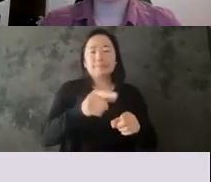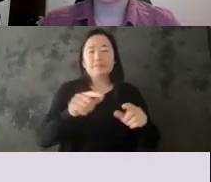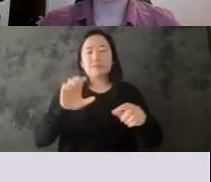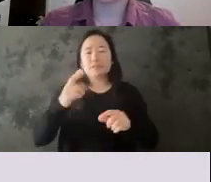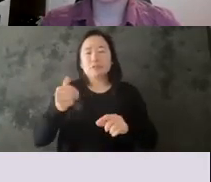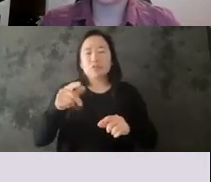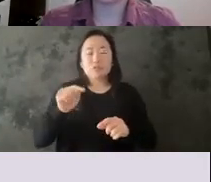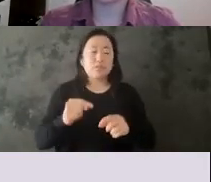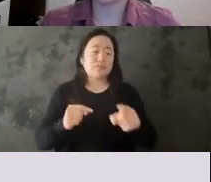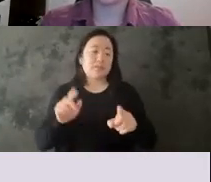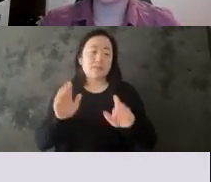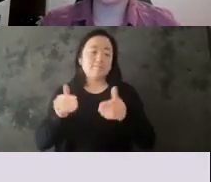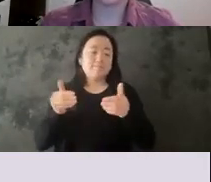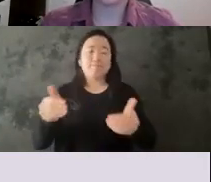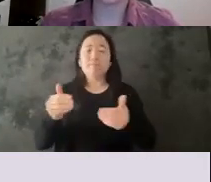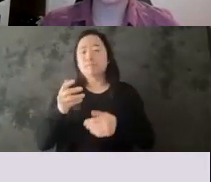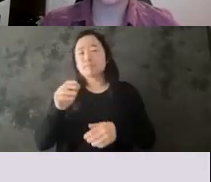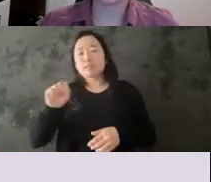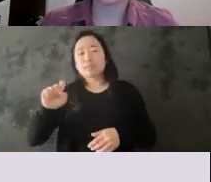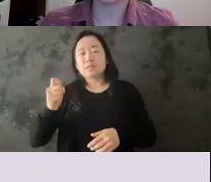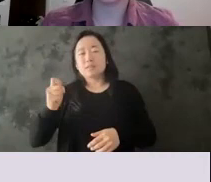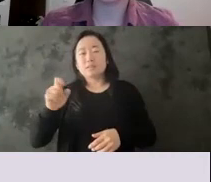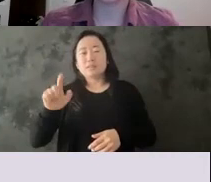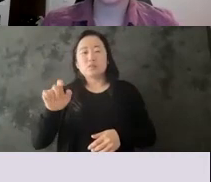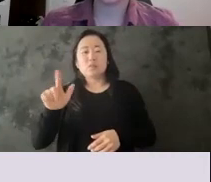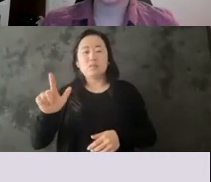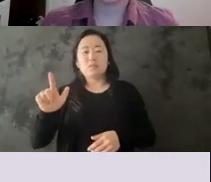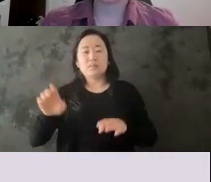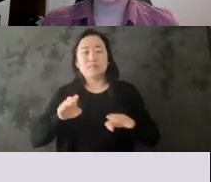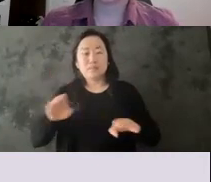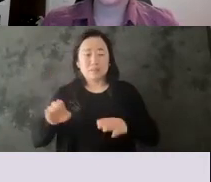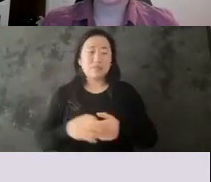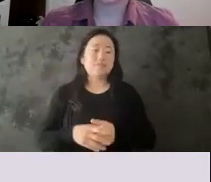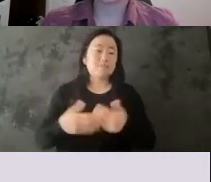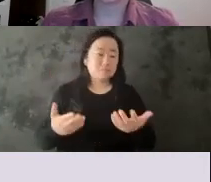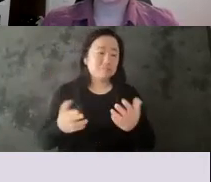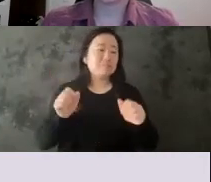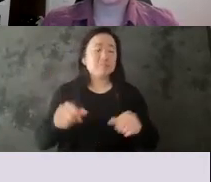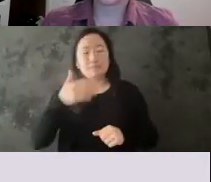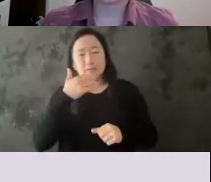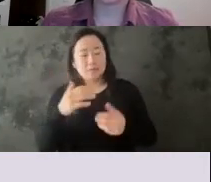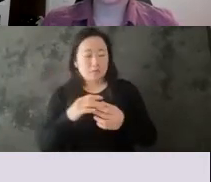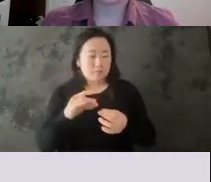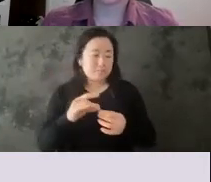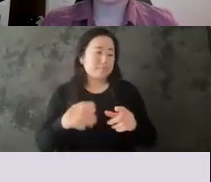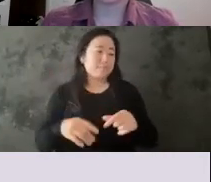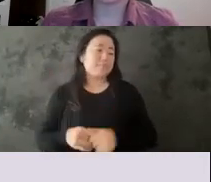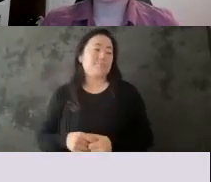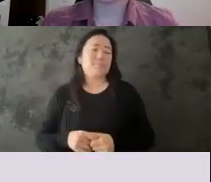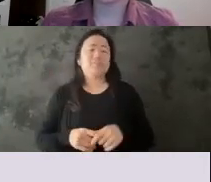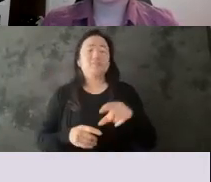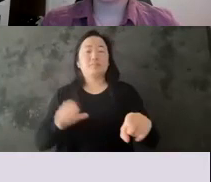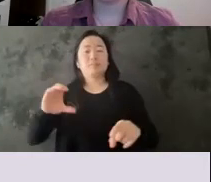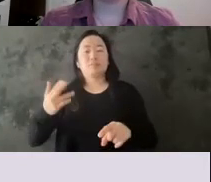risky. That can be another behavioral response. Thanks for sharing that. So in the chat, we're interested in knowing a bit more